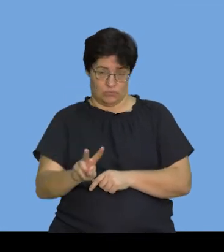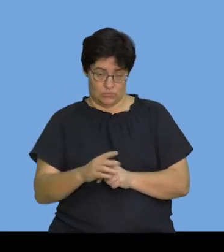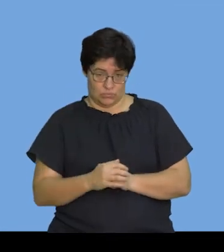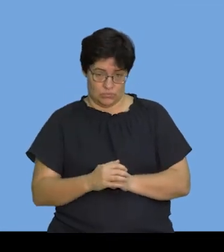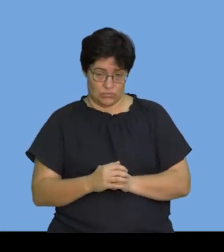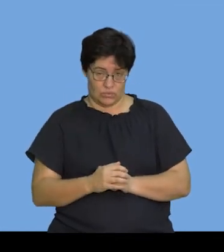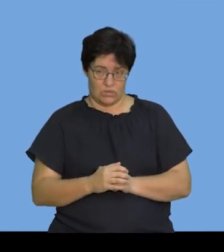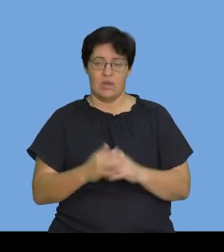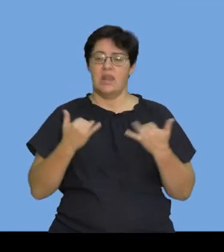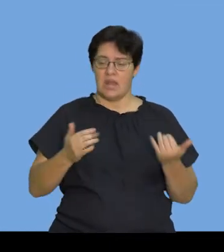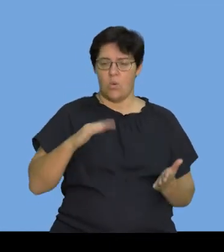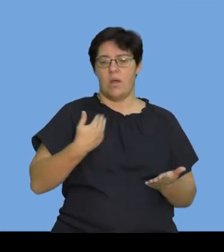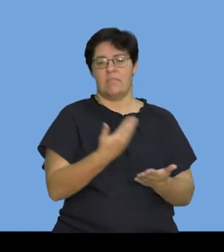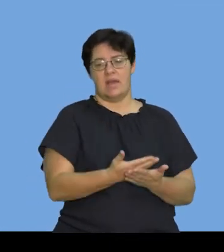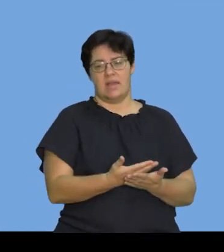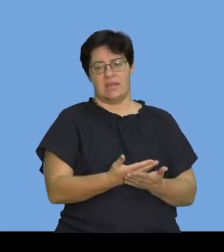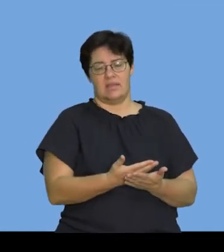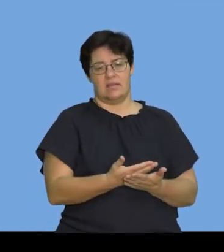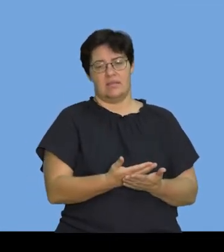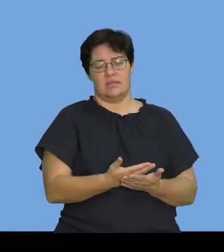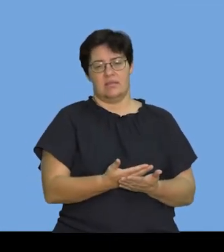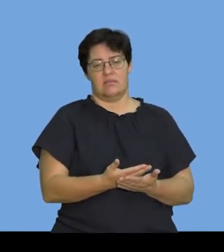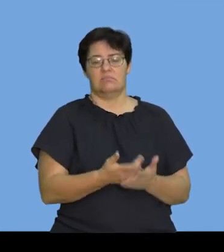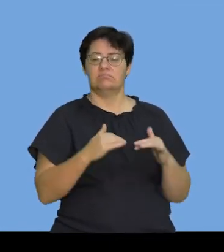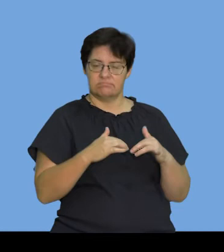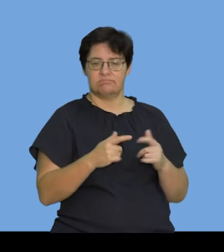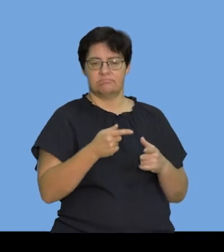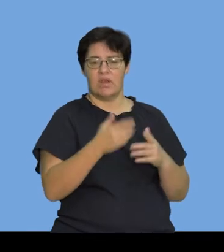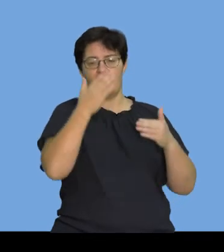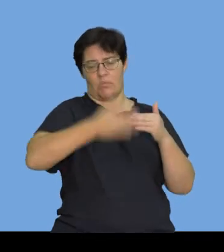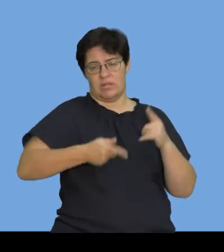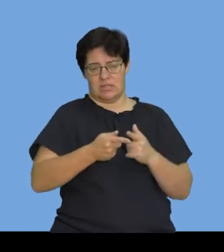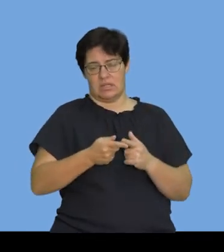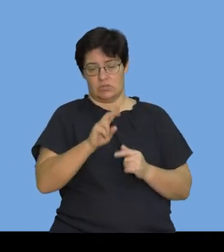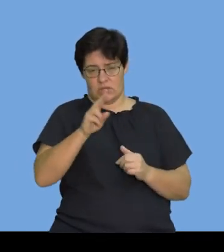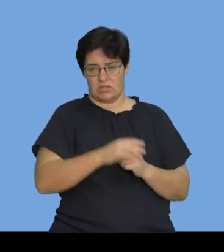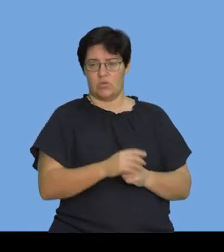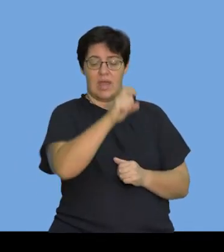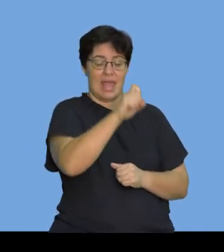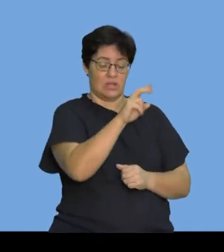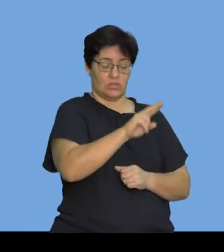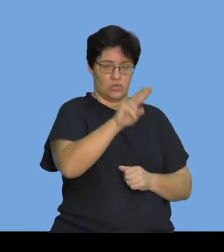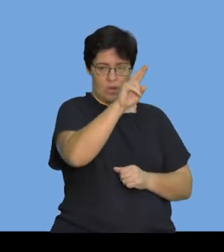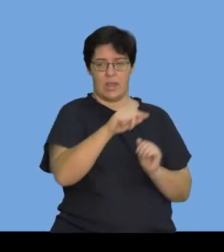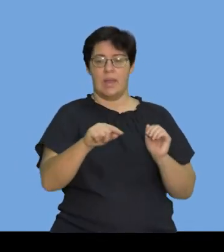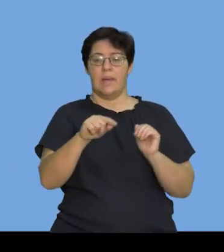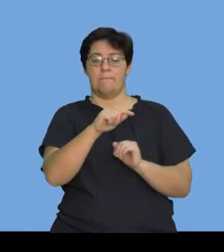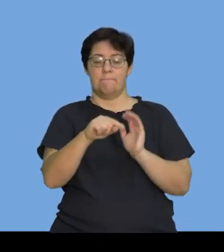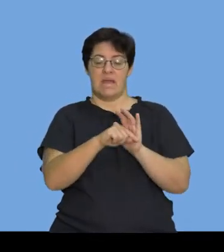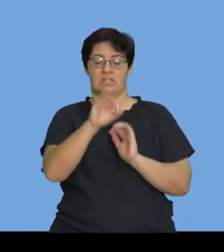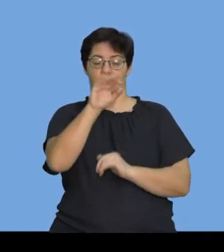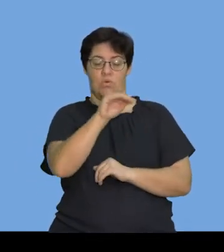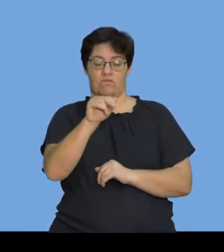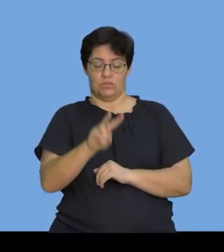you apply what makes the completing the square. X squared minus 3 over